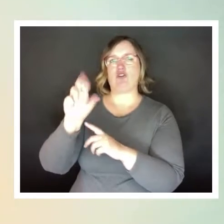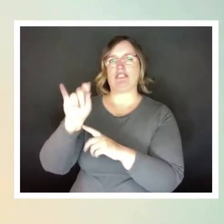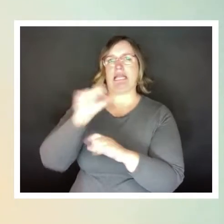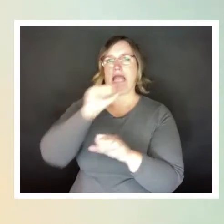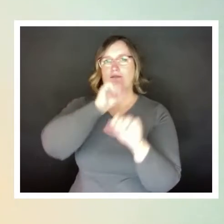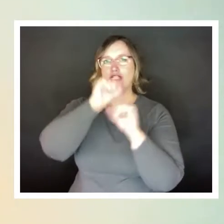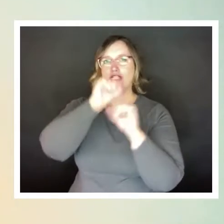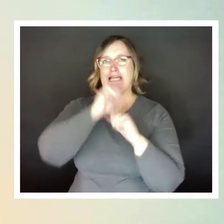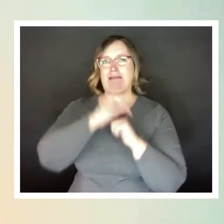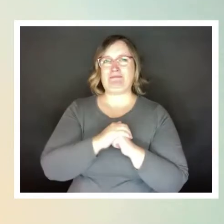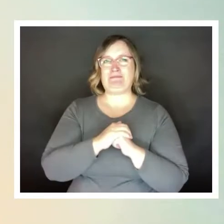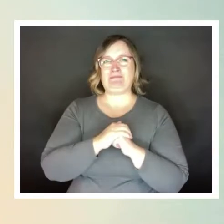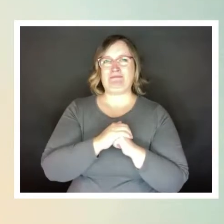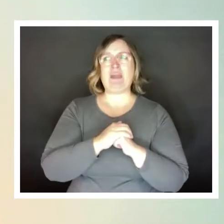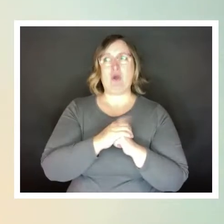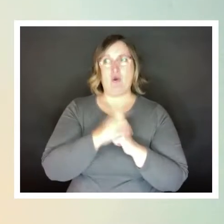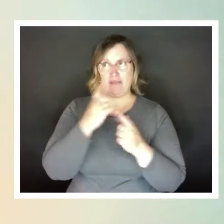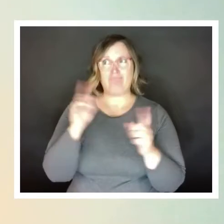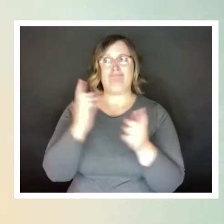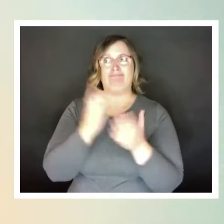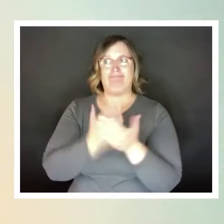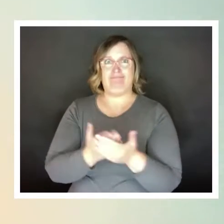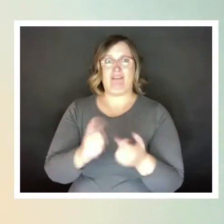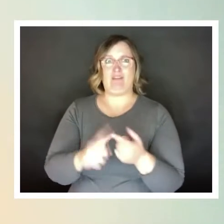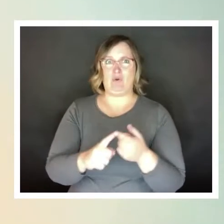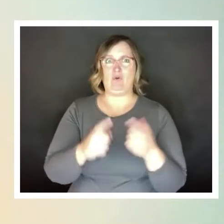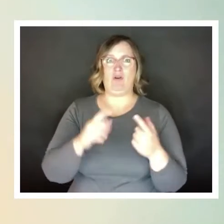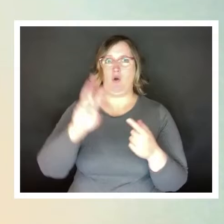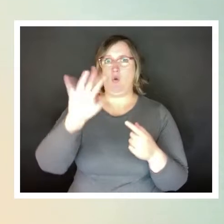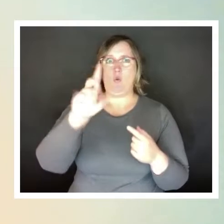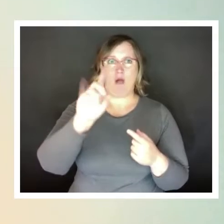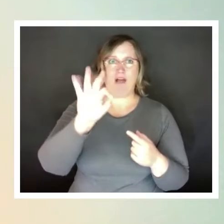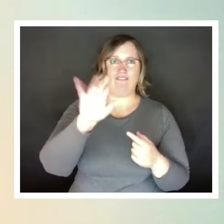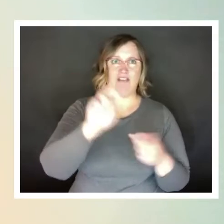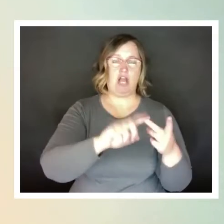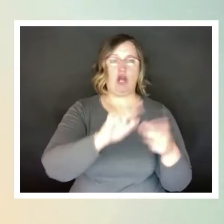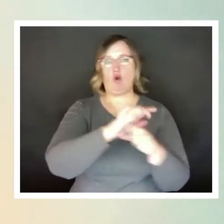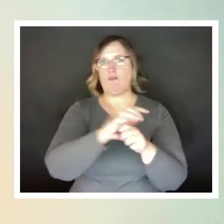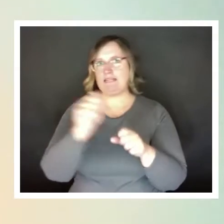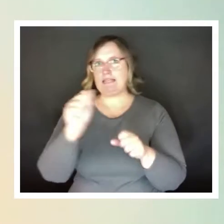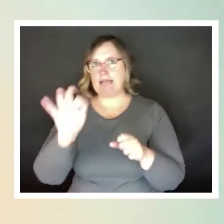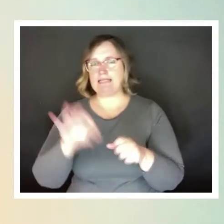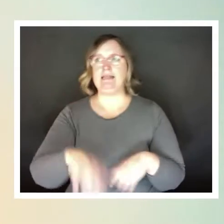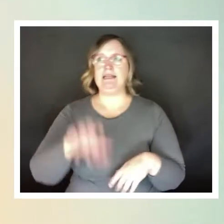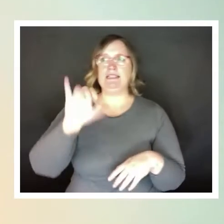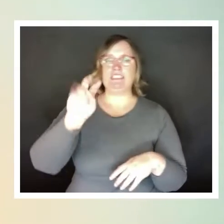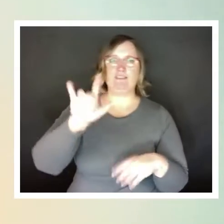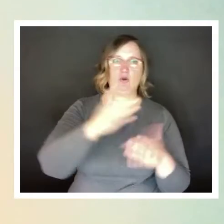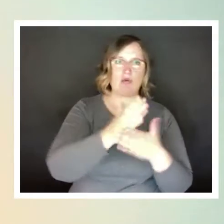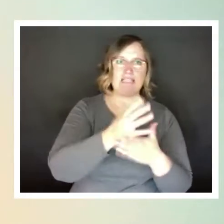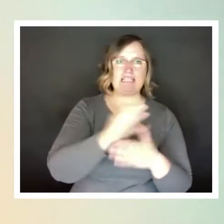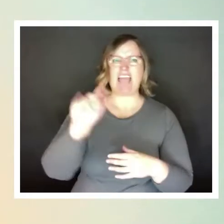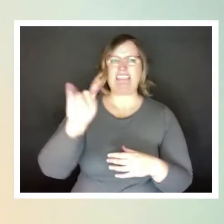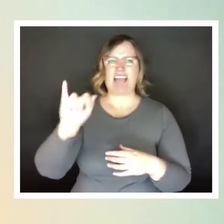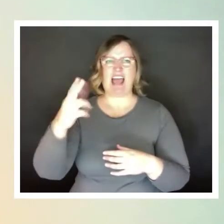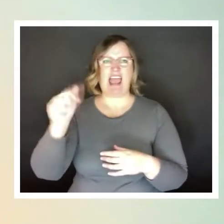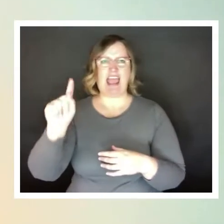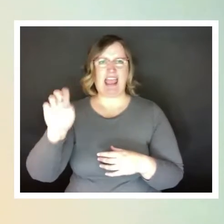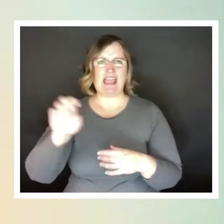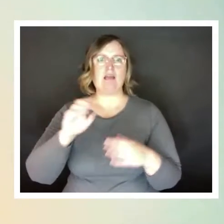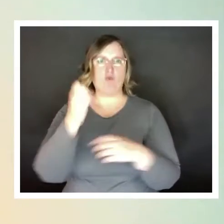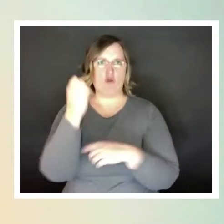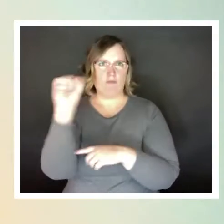to celebrate an immeasurable accomplishment through wildfires, COVID-19, civil rights and anti-hate movements, riots,